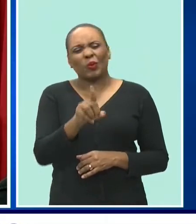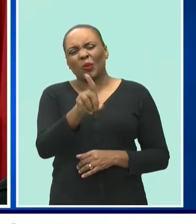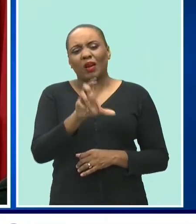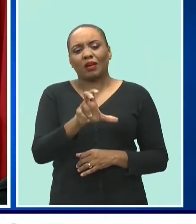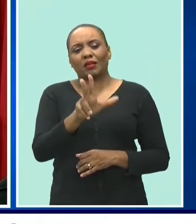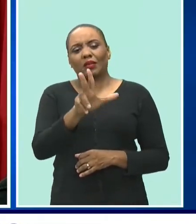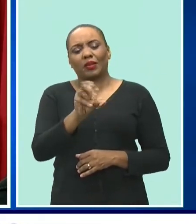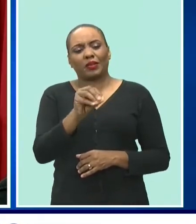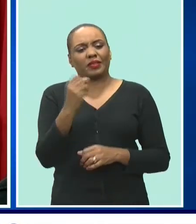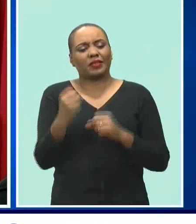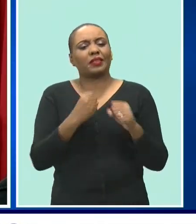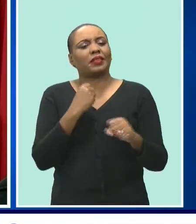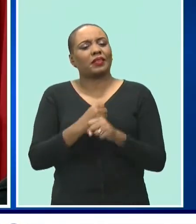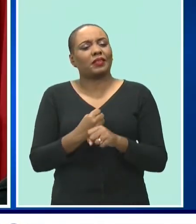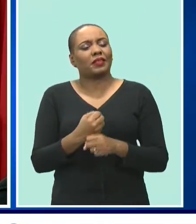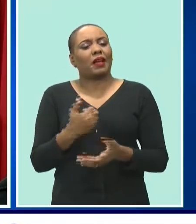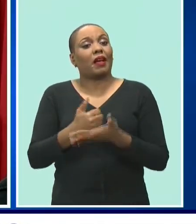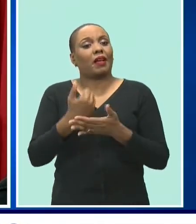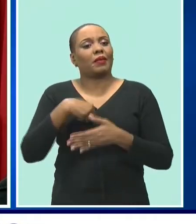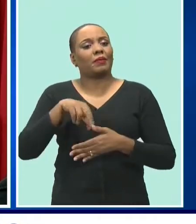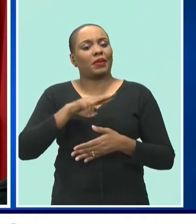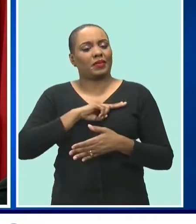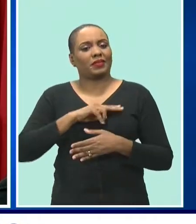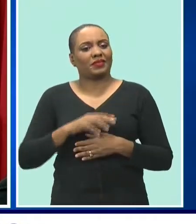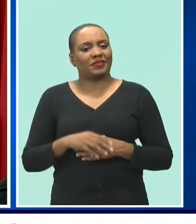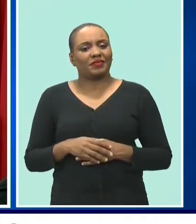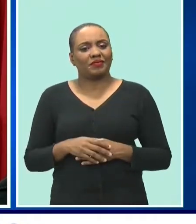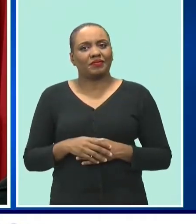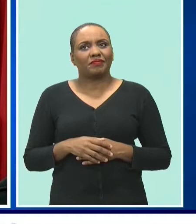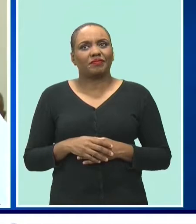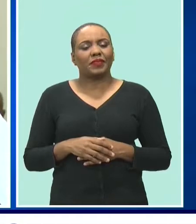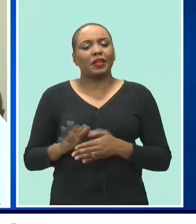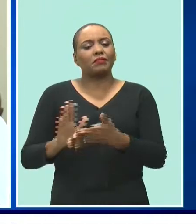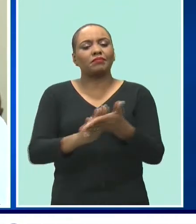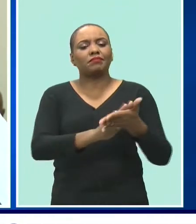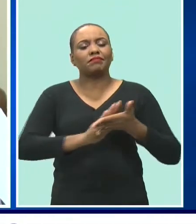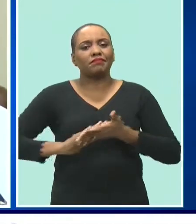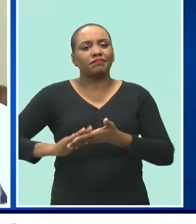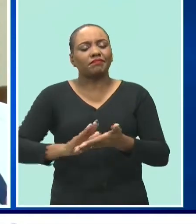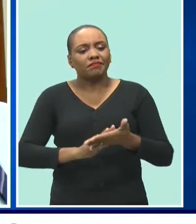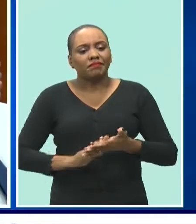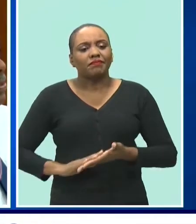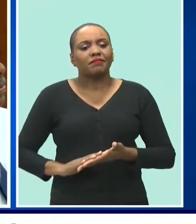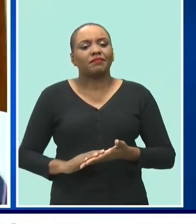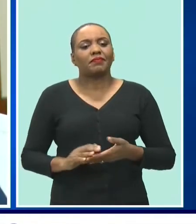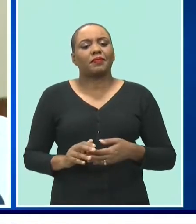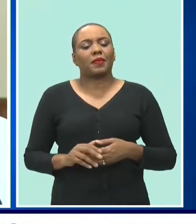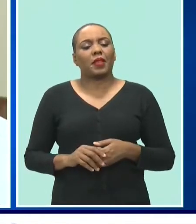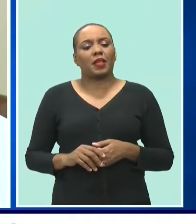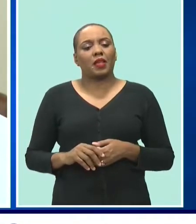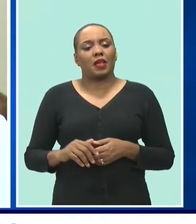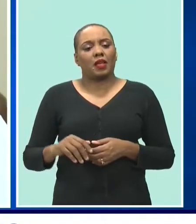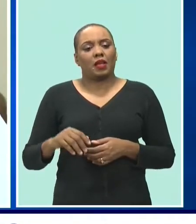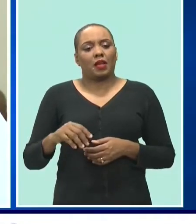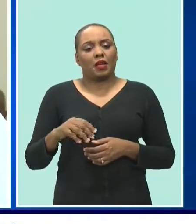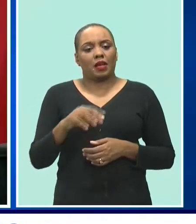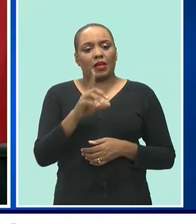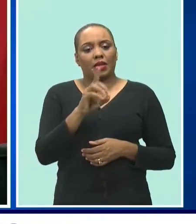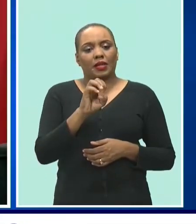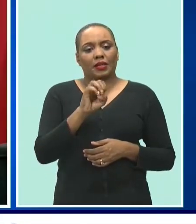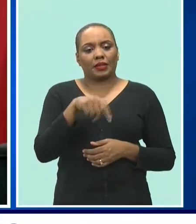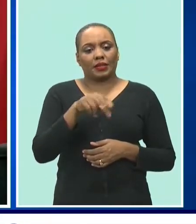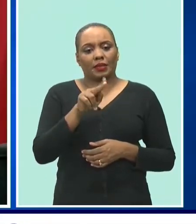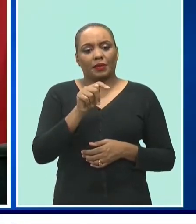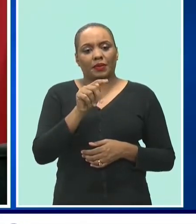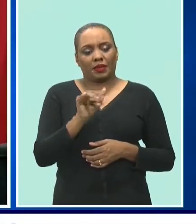what Barbados is. As he acknowledged the band's history and achievements, Deputy Police Commissioner Oral Williams says the police